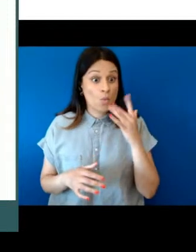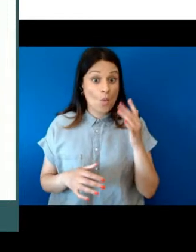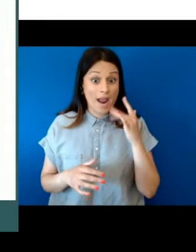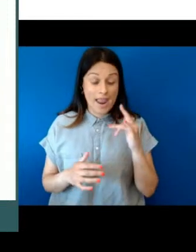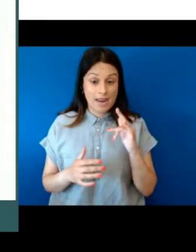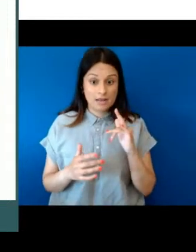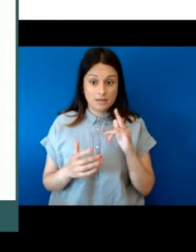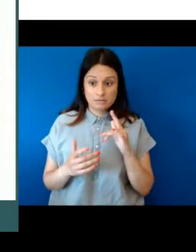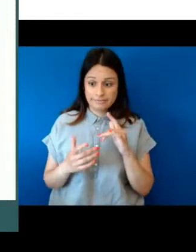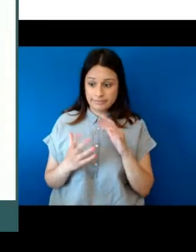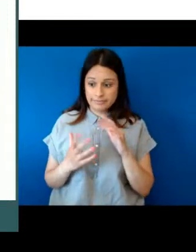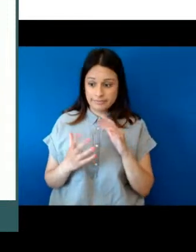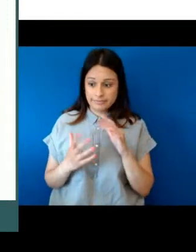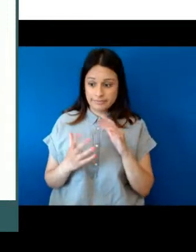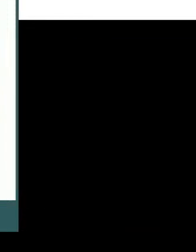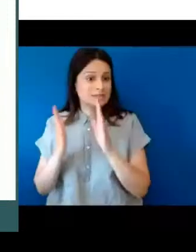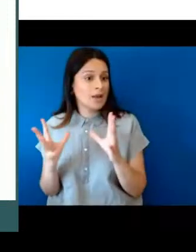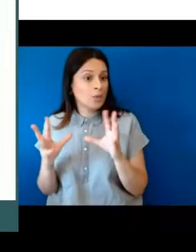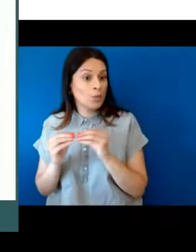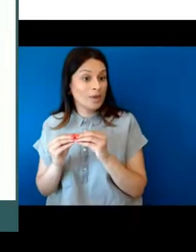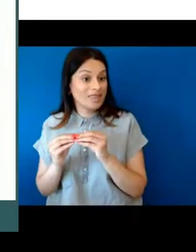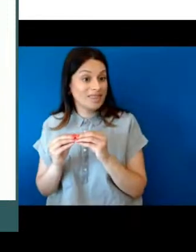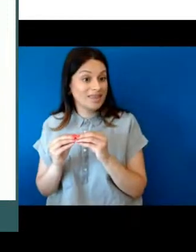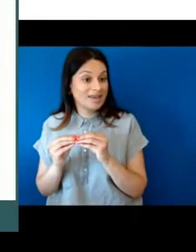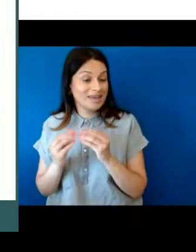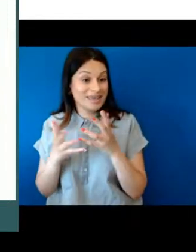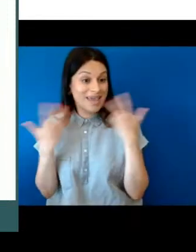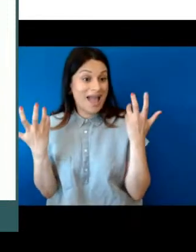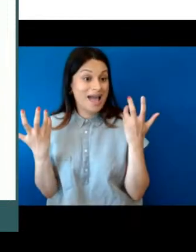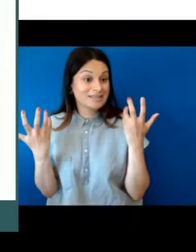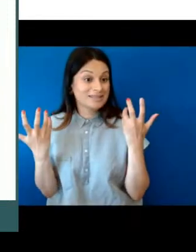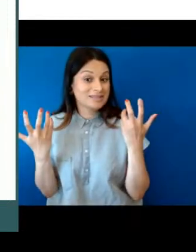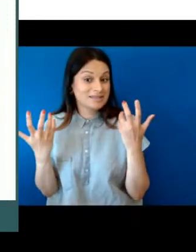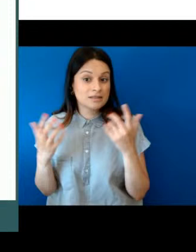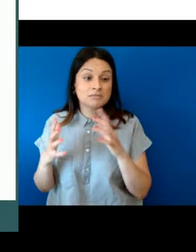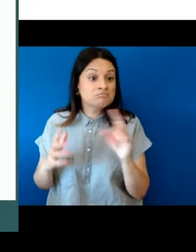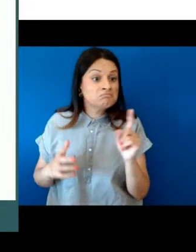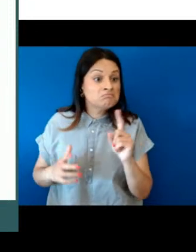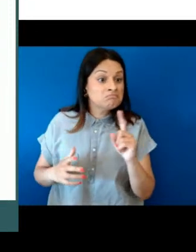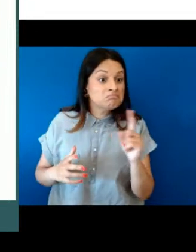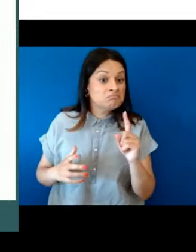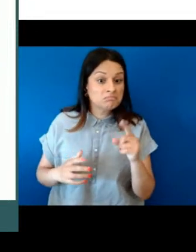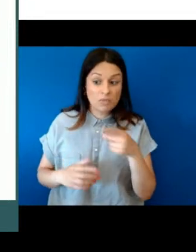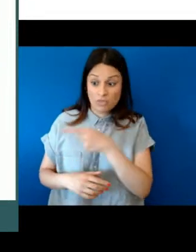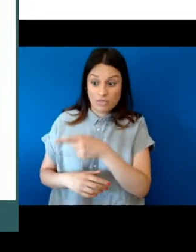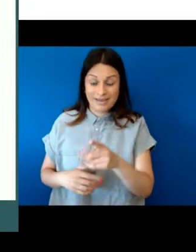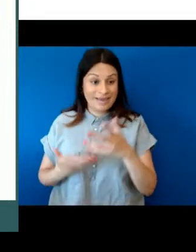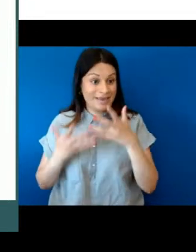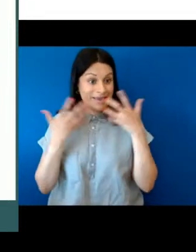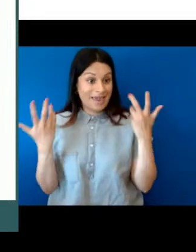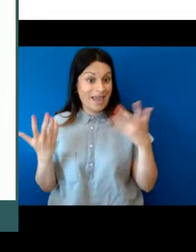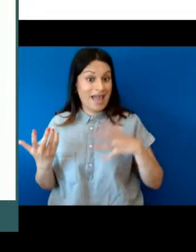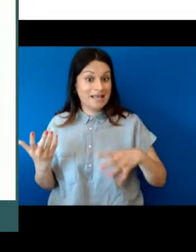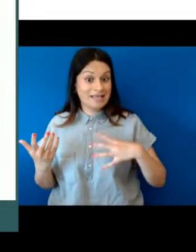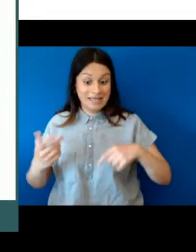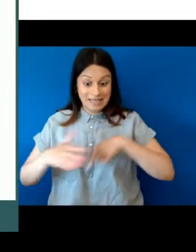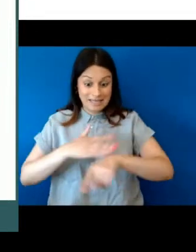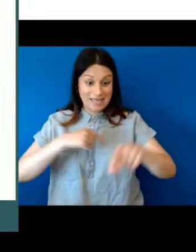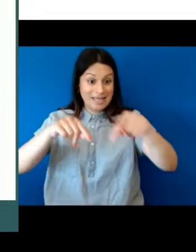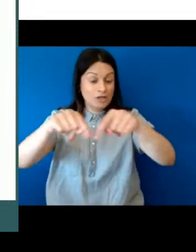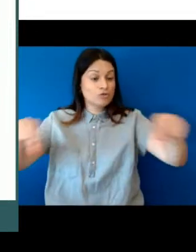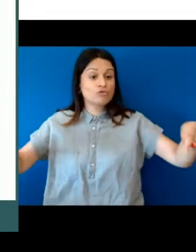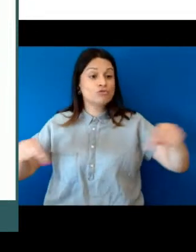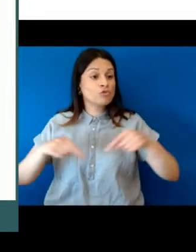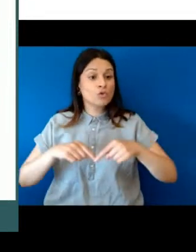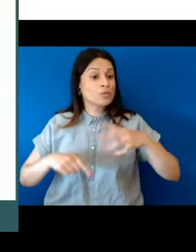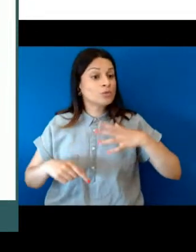or come in contact with a cat allergen, the cat doesn't necessarily need to be completely in the room, as I've given you an example of little